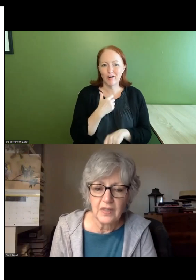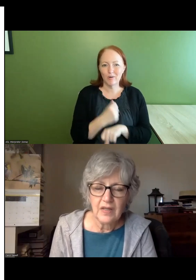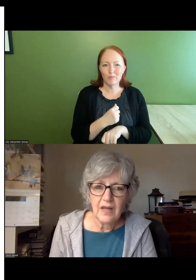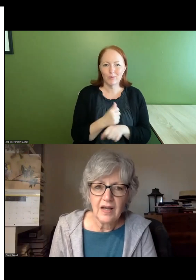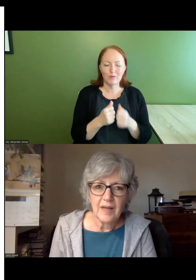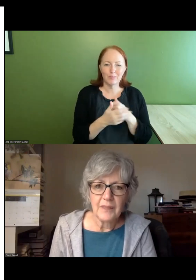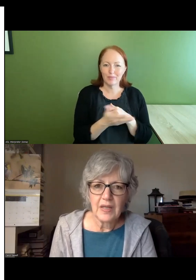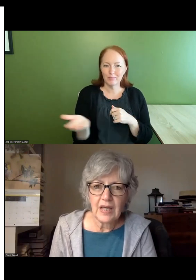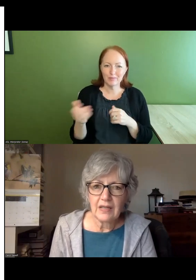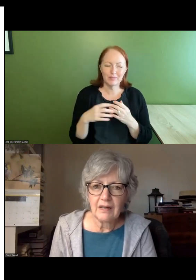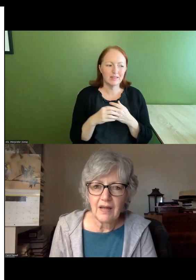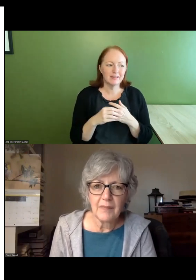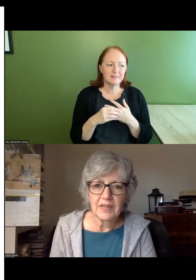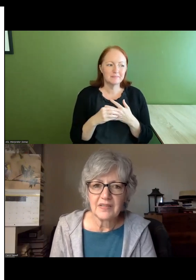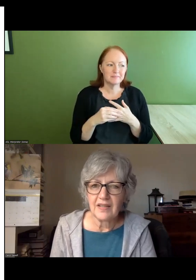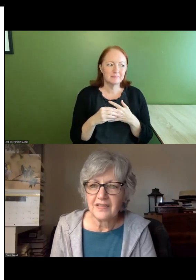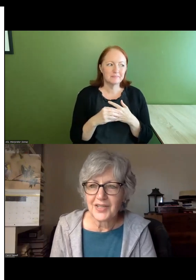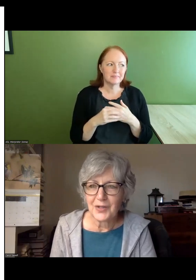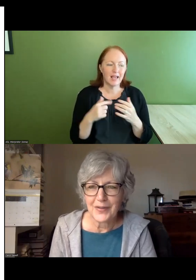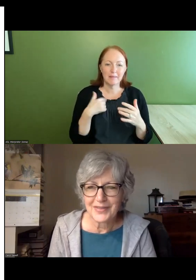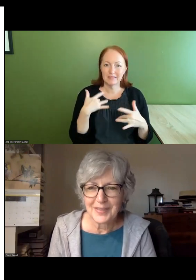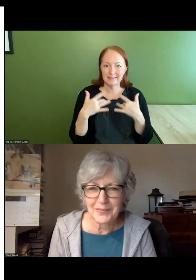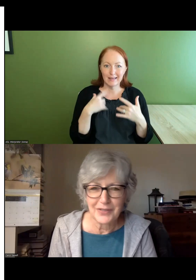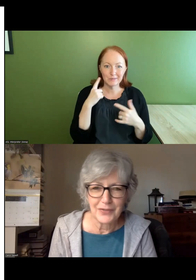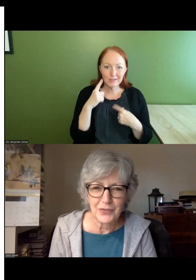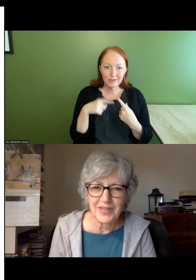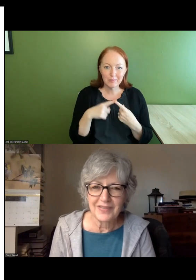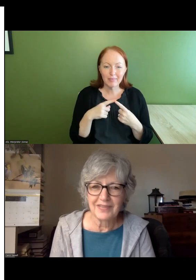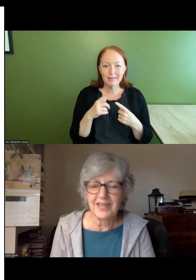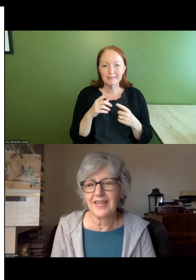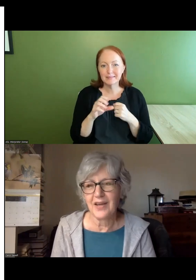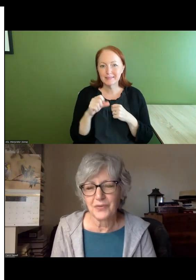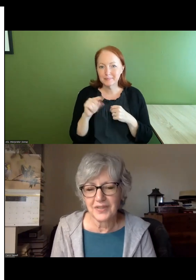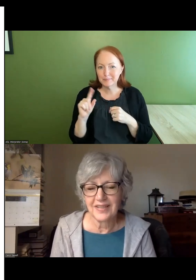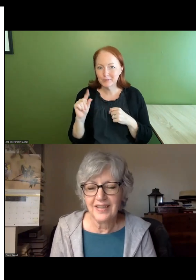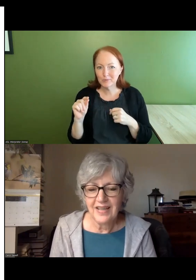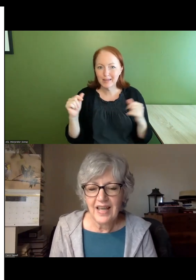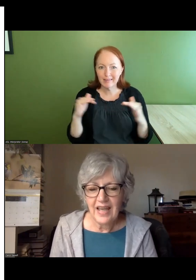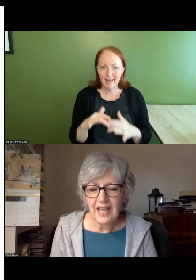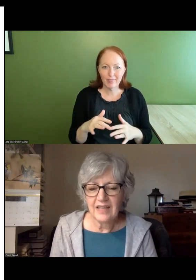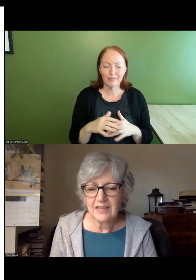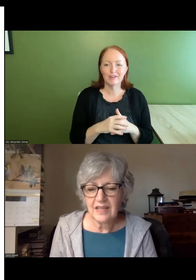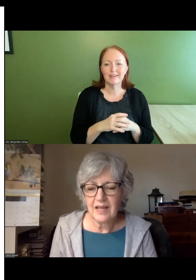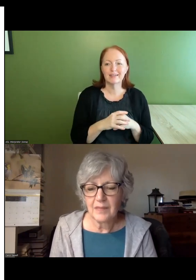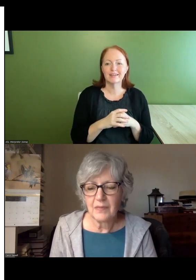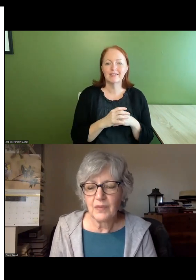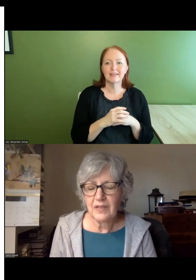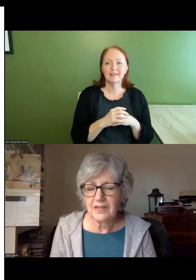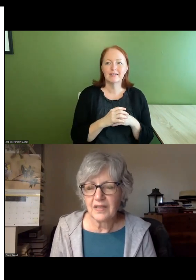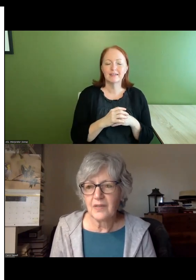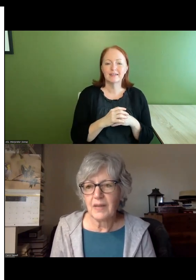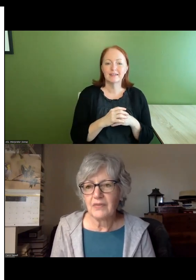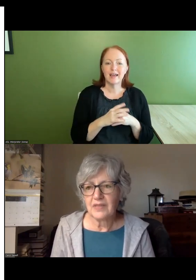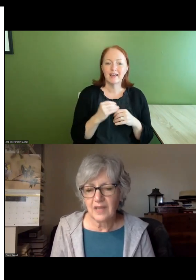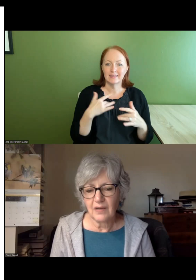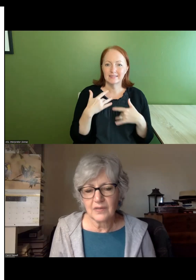you. I'm excited to hear about the September 20th gathering, and really